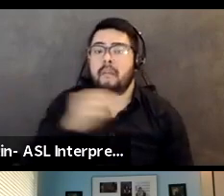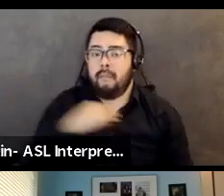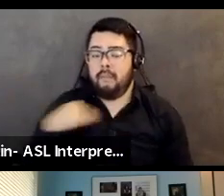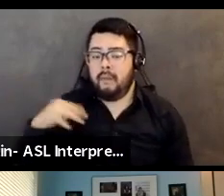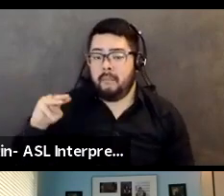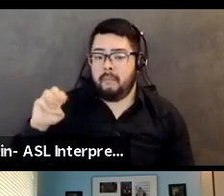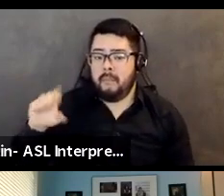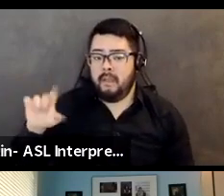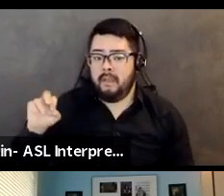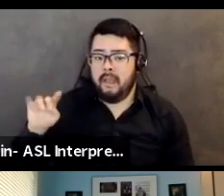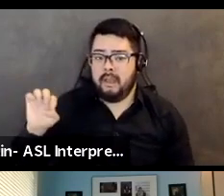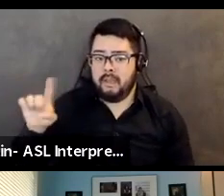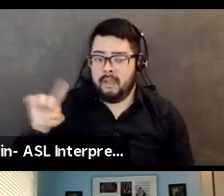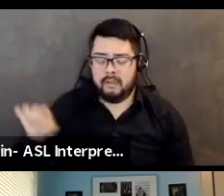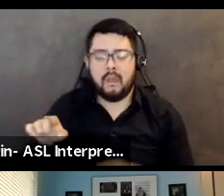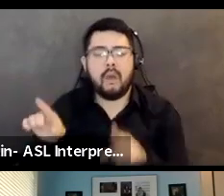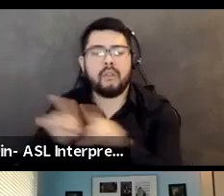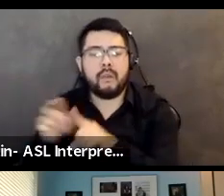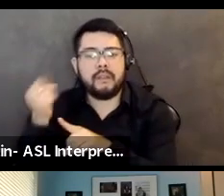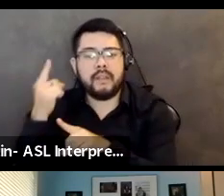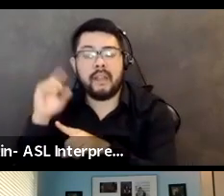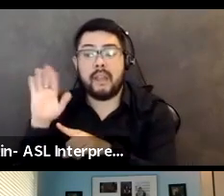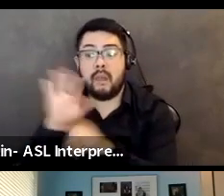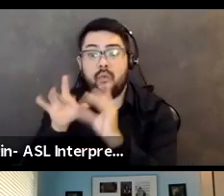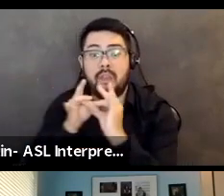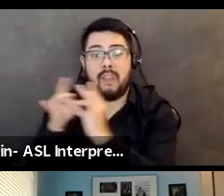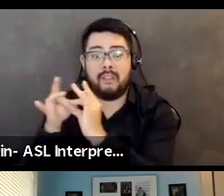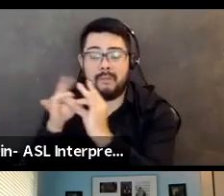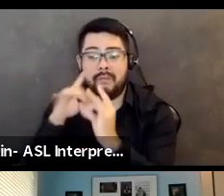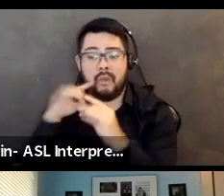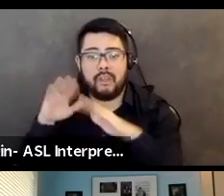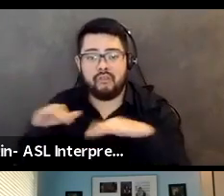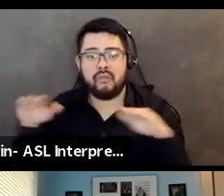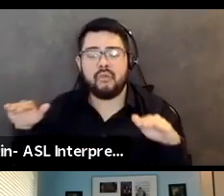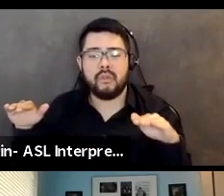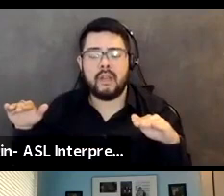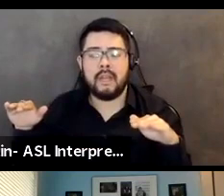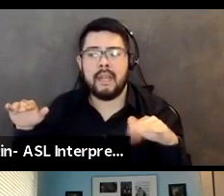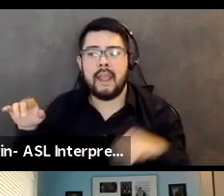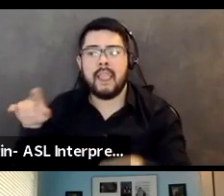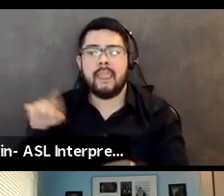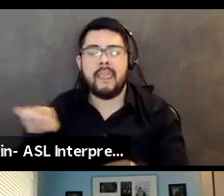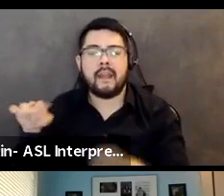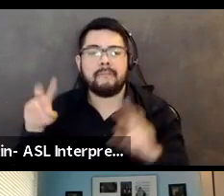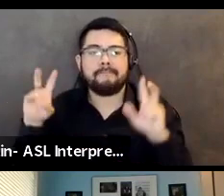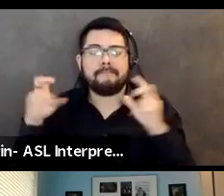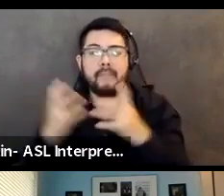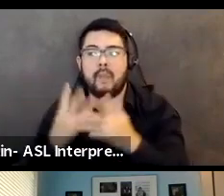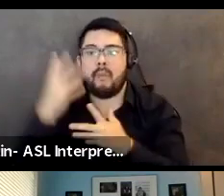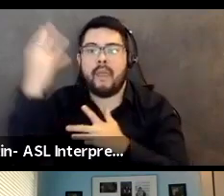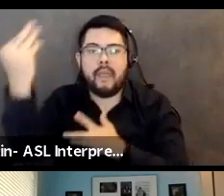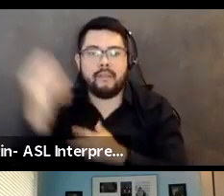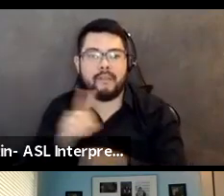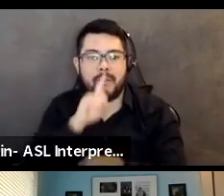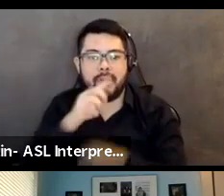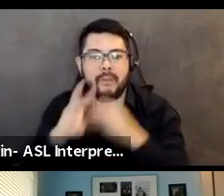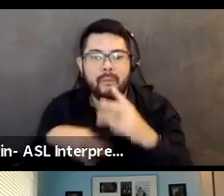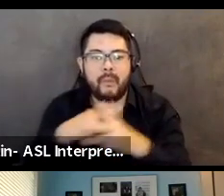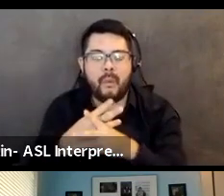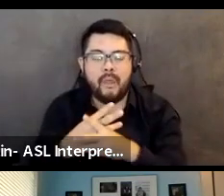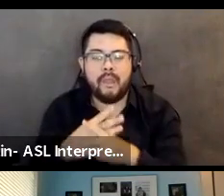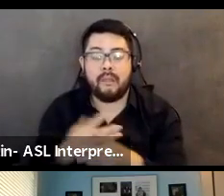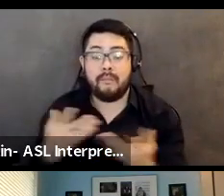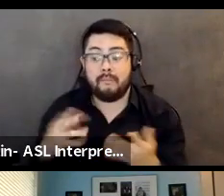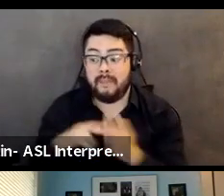children who are sort of um going out into the world for many of them